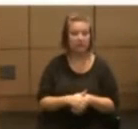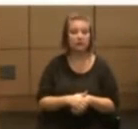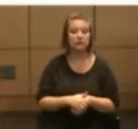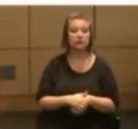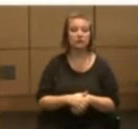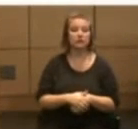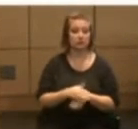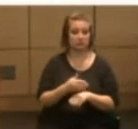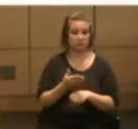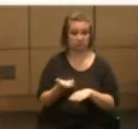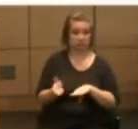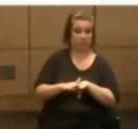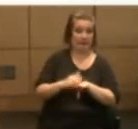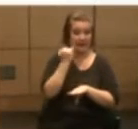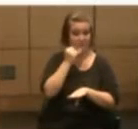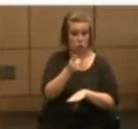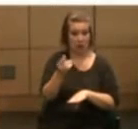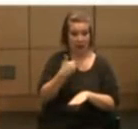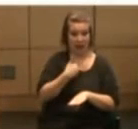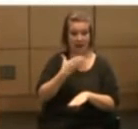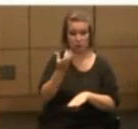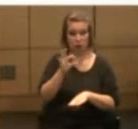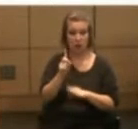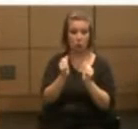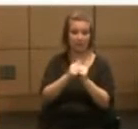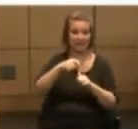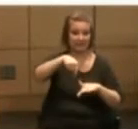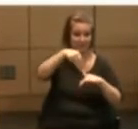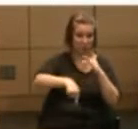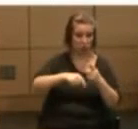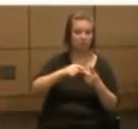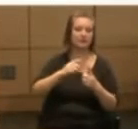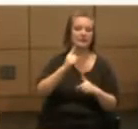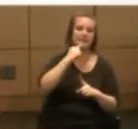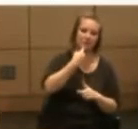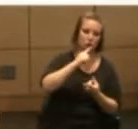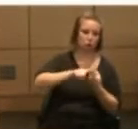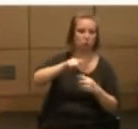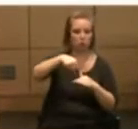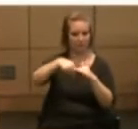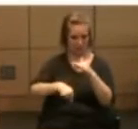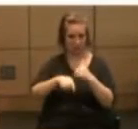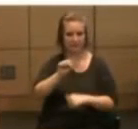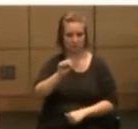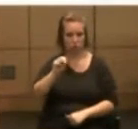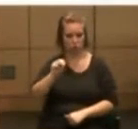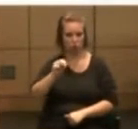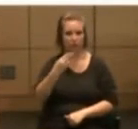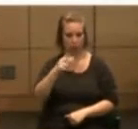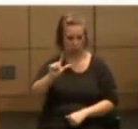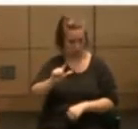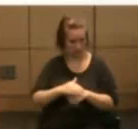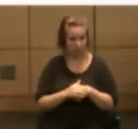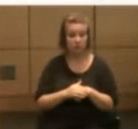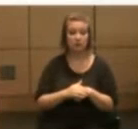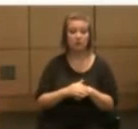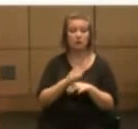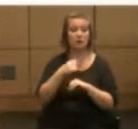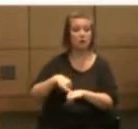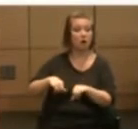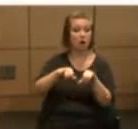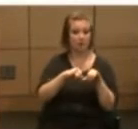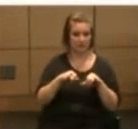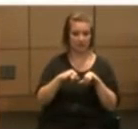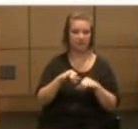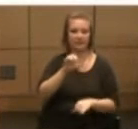increased incidence if you have a child with severe to profound unilateral hearing loss. What's also very, very common is what's called the enlarged